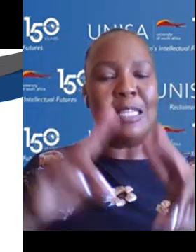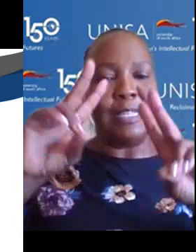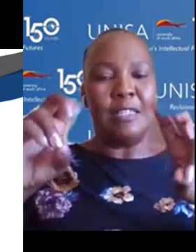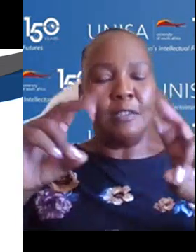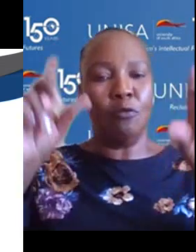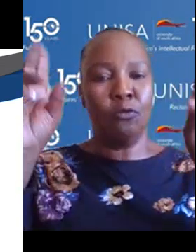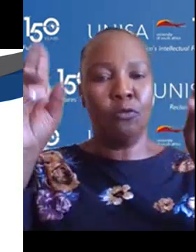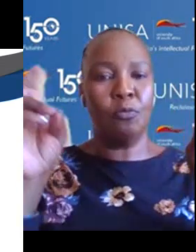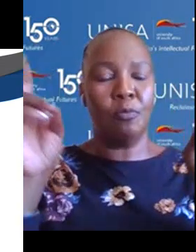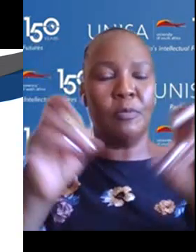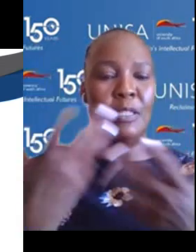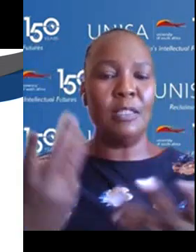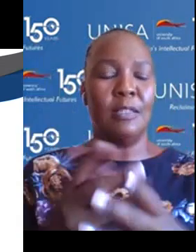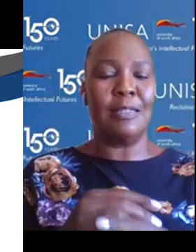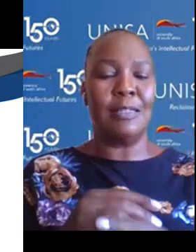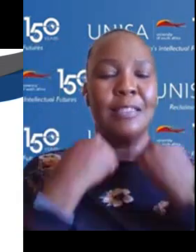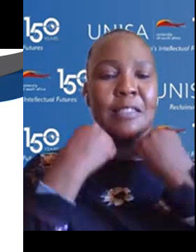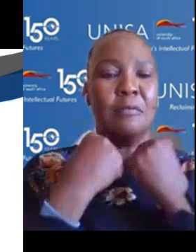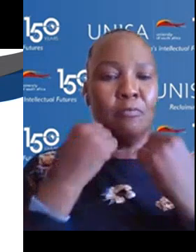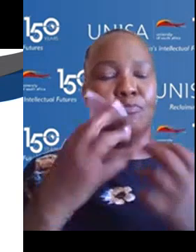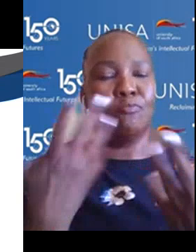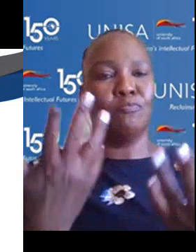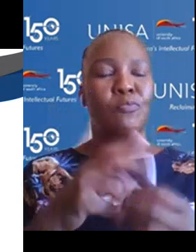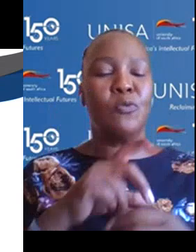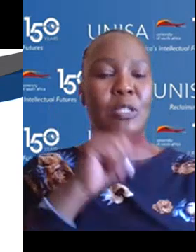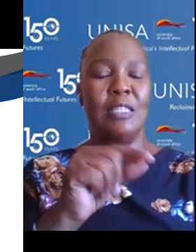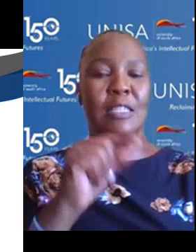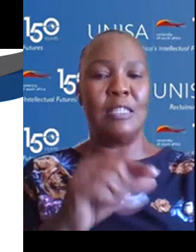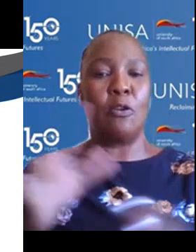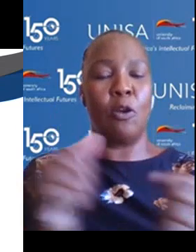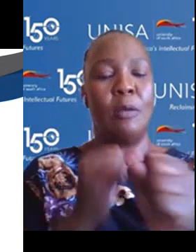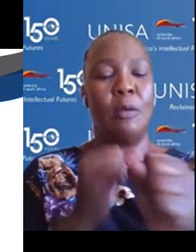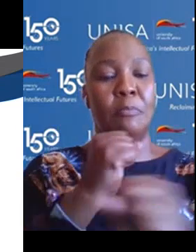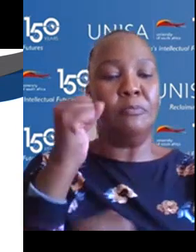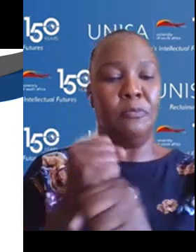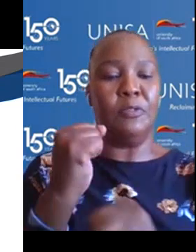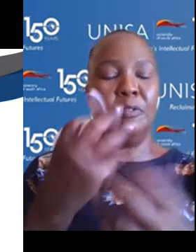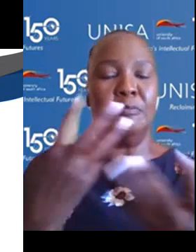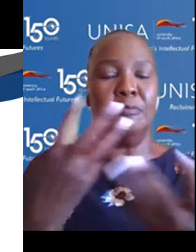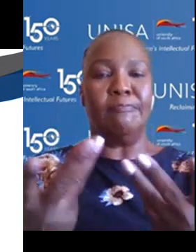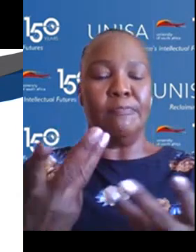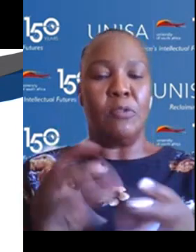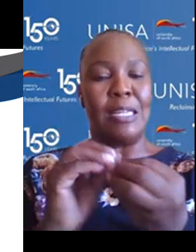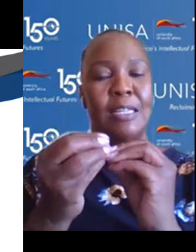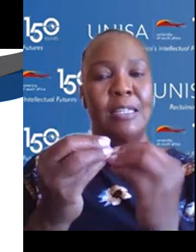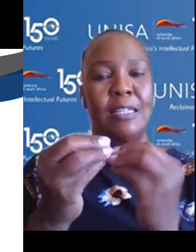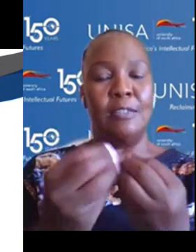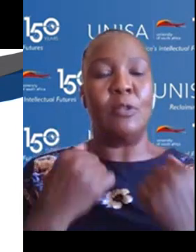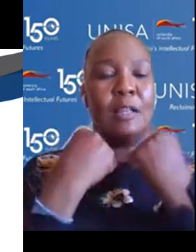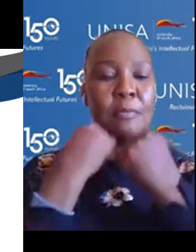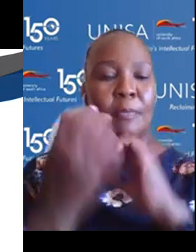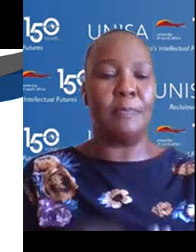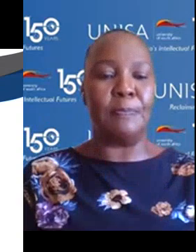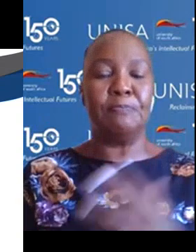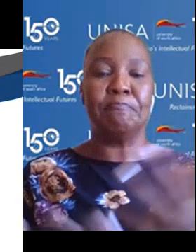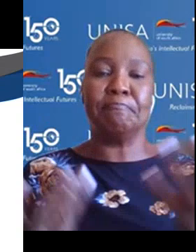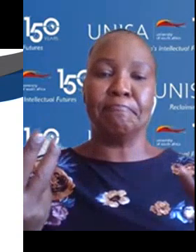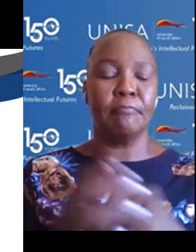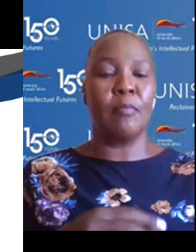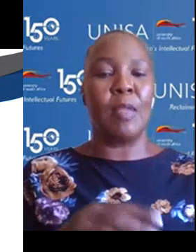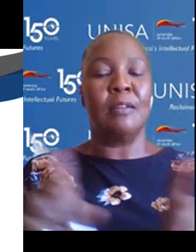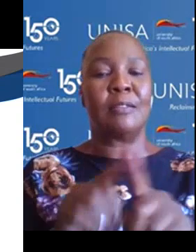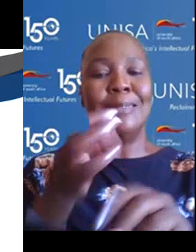topic or assignment, then you can actually use that to collaborate on to create your assignments. And as we